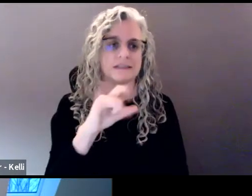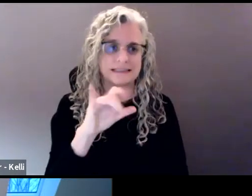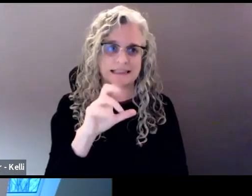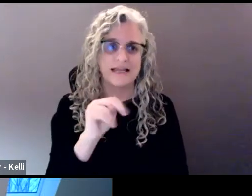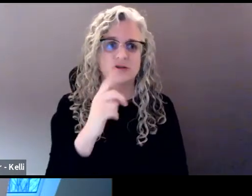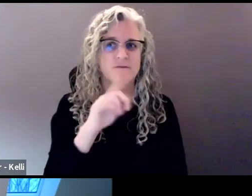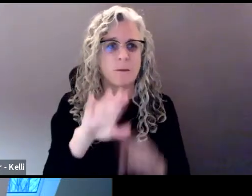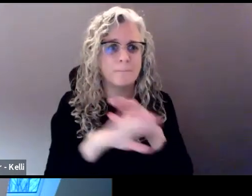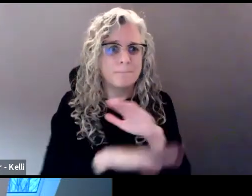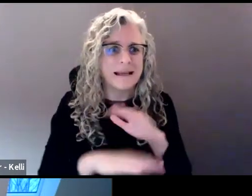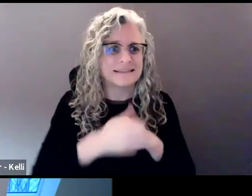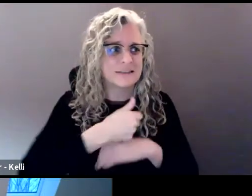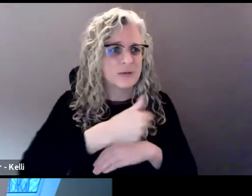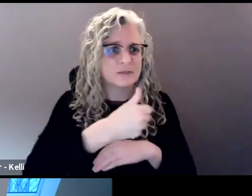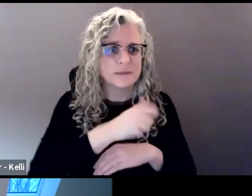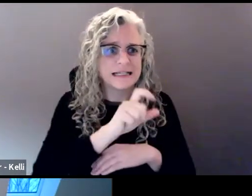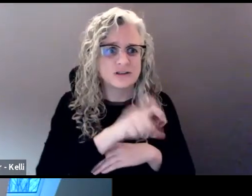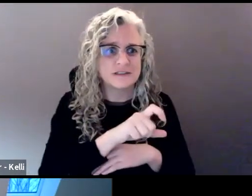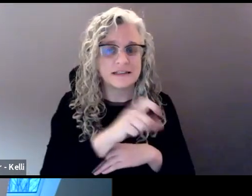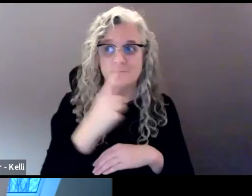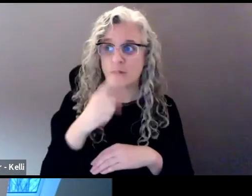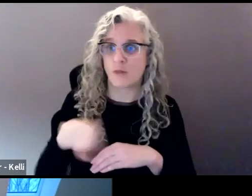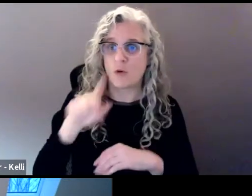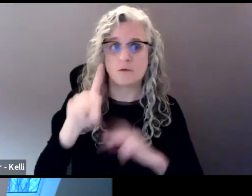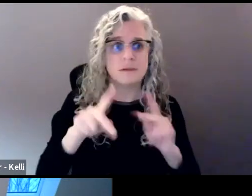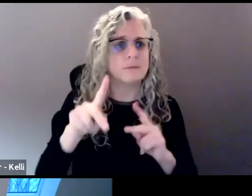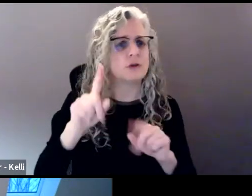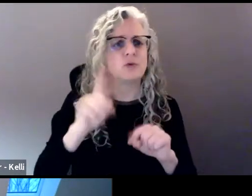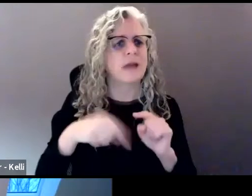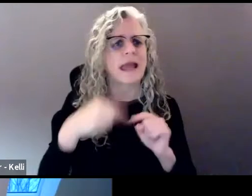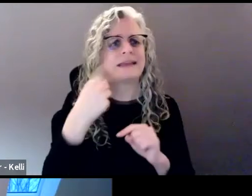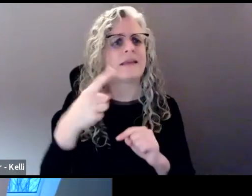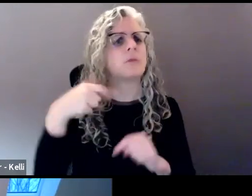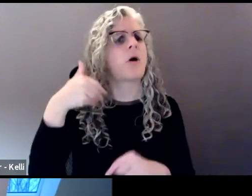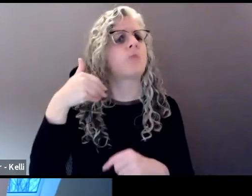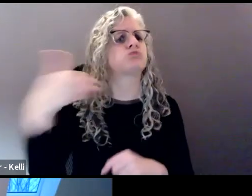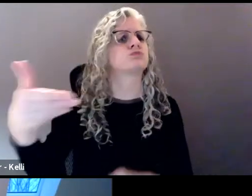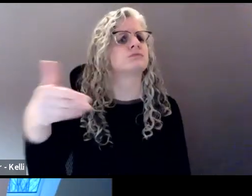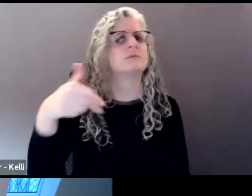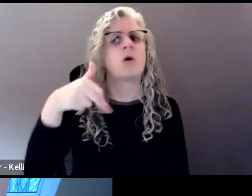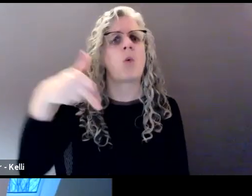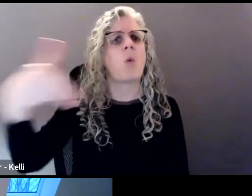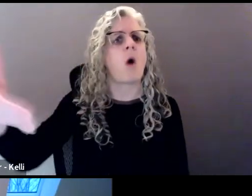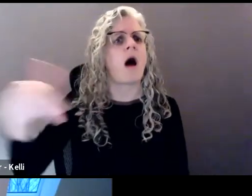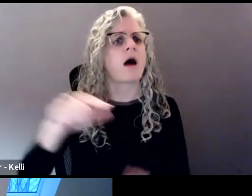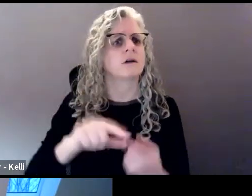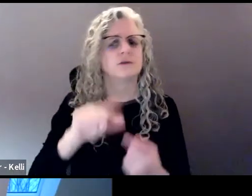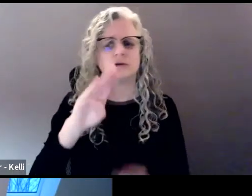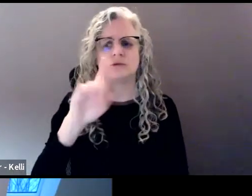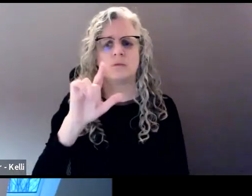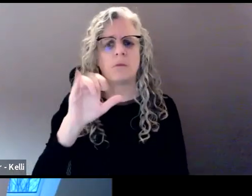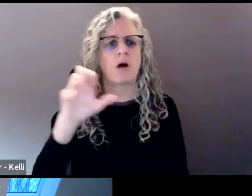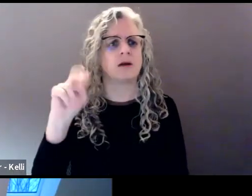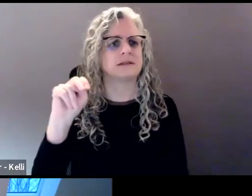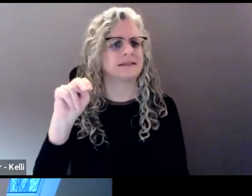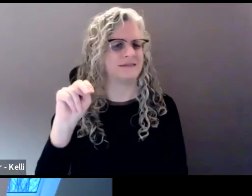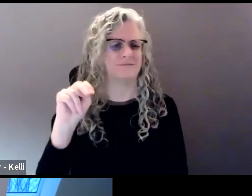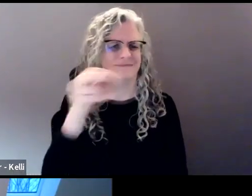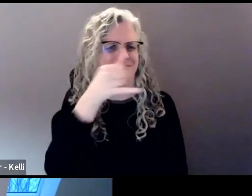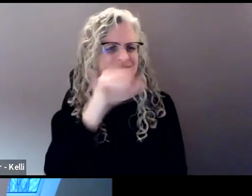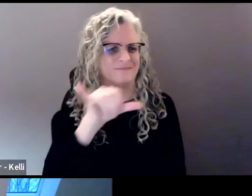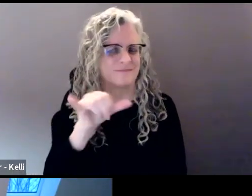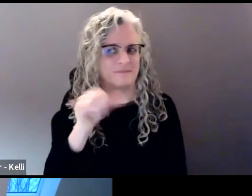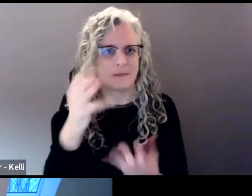would be no remedy to suggest that they simply walk to Ballston Metro, because in some cases that may not be a practical option. Further still,